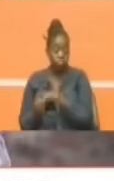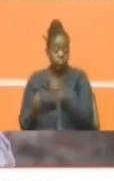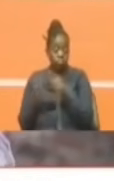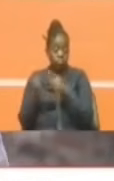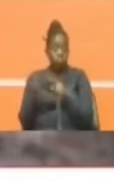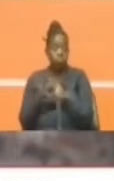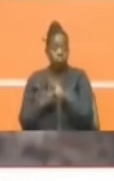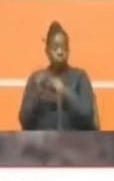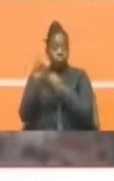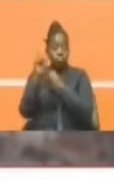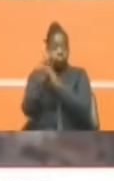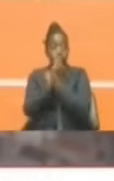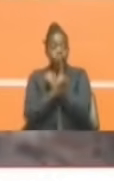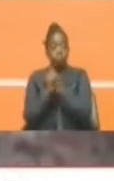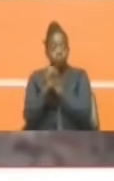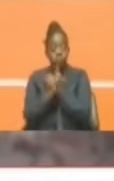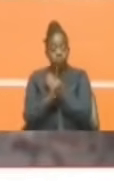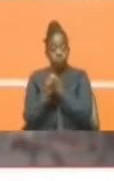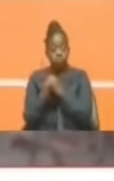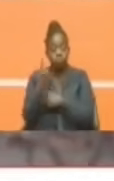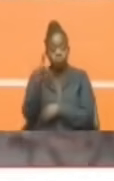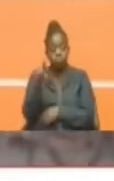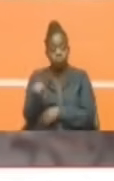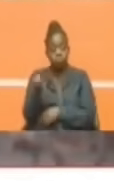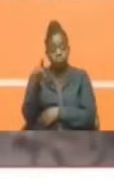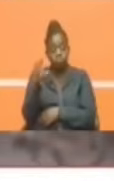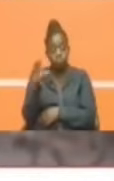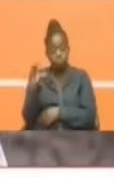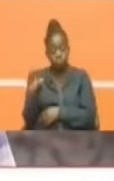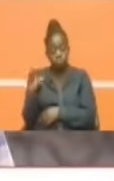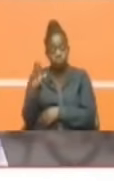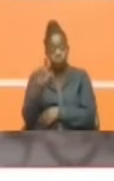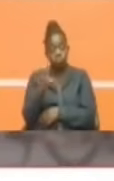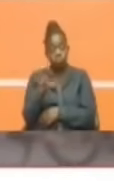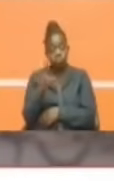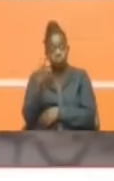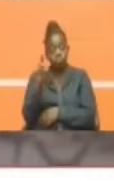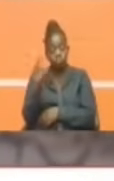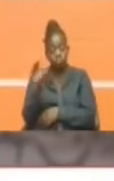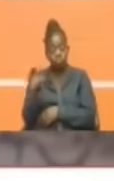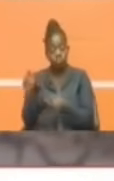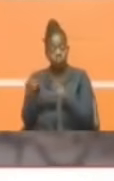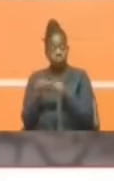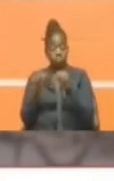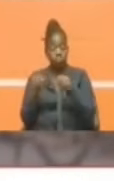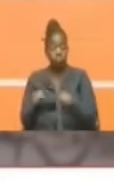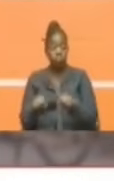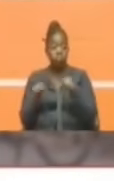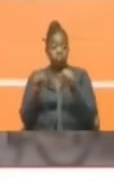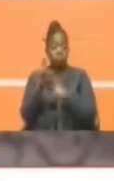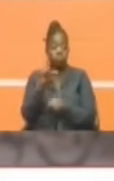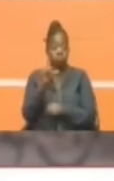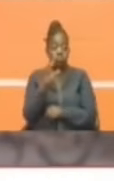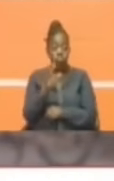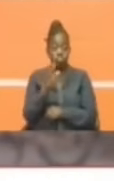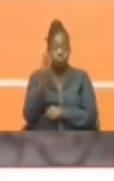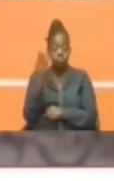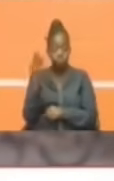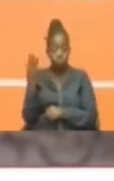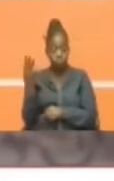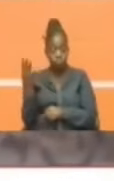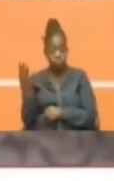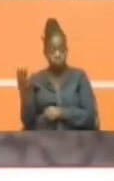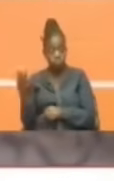okutandikira ku disitulikiti DPC RDC niba sentebe C5 ne sentebe